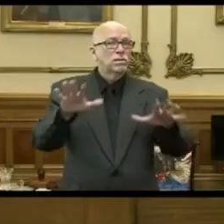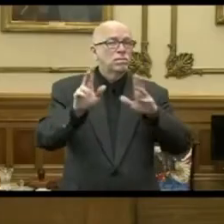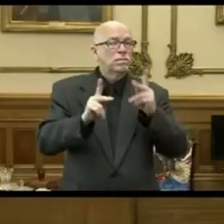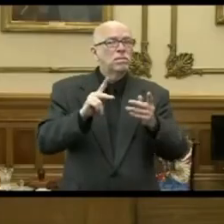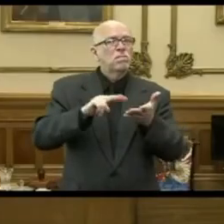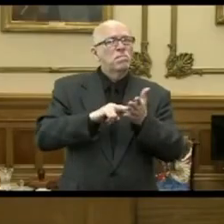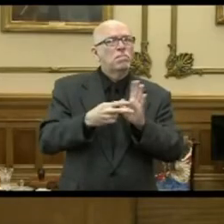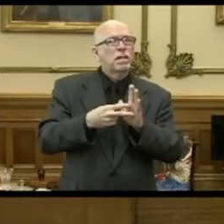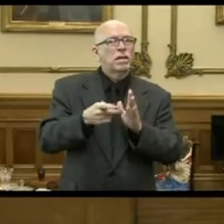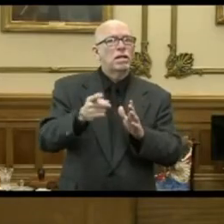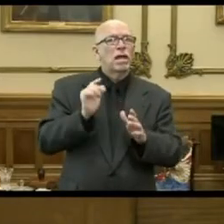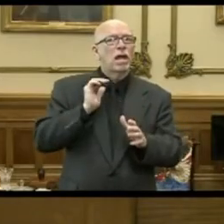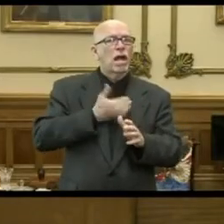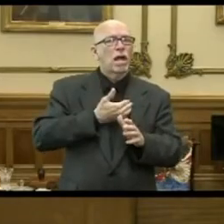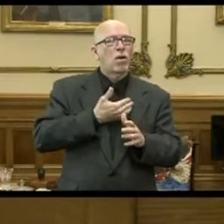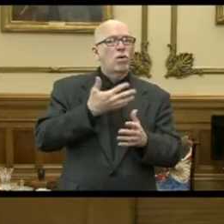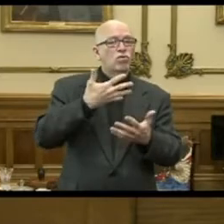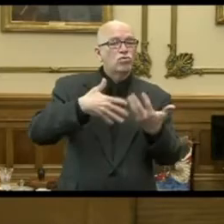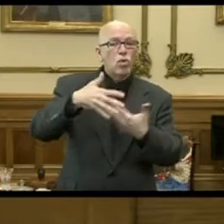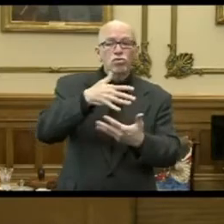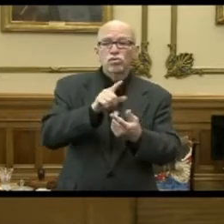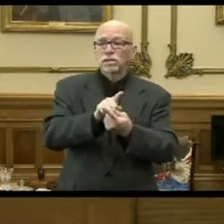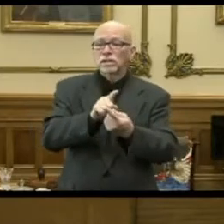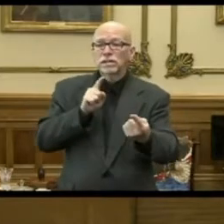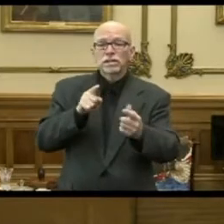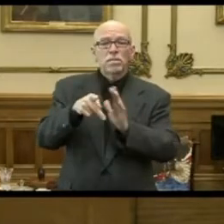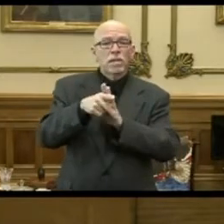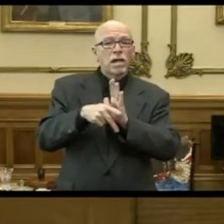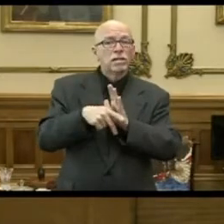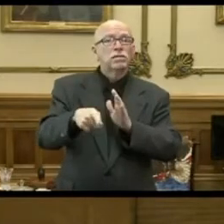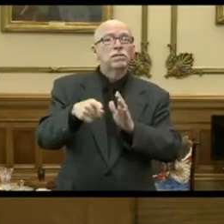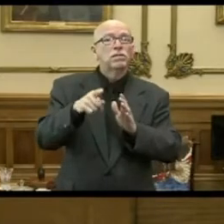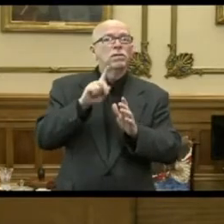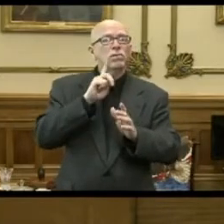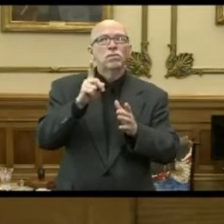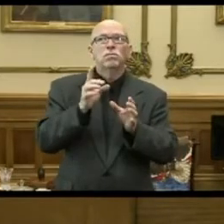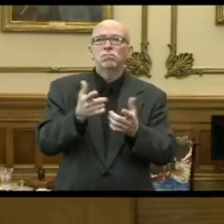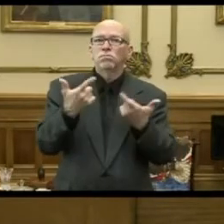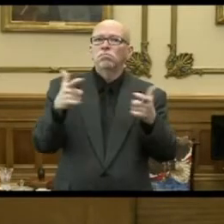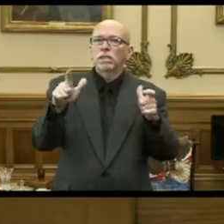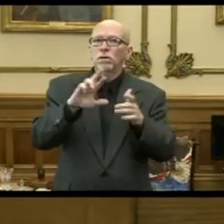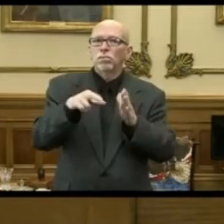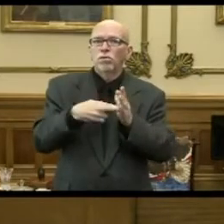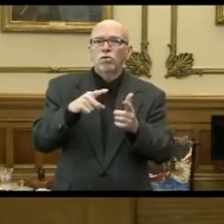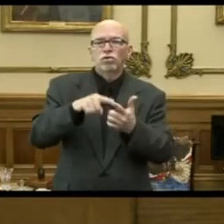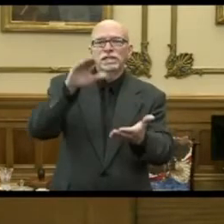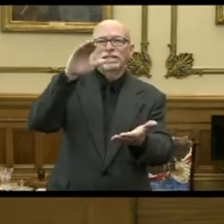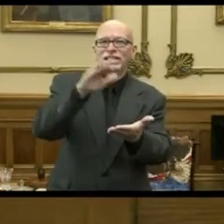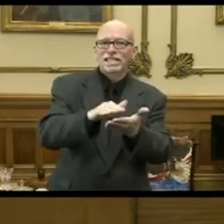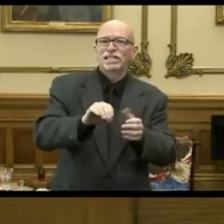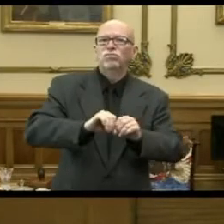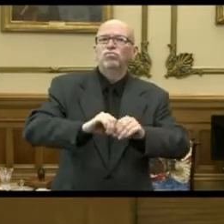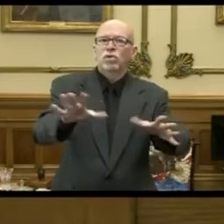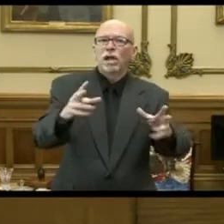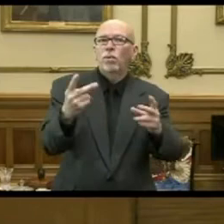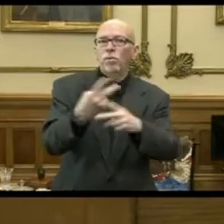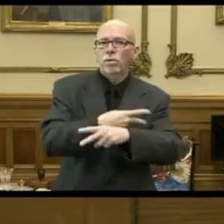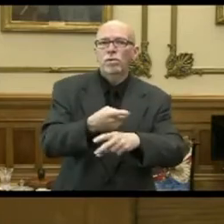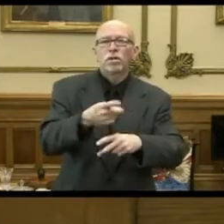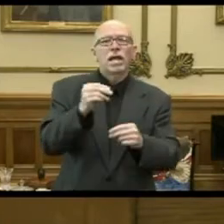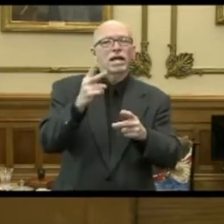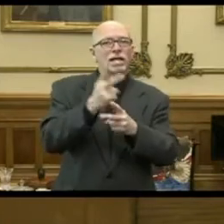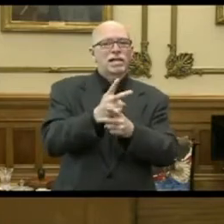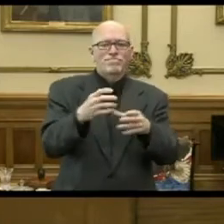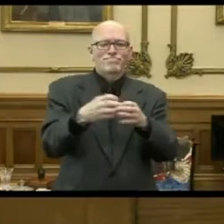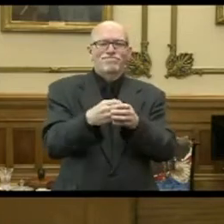Strongly suggests that our social distancing policies played a critical role in curbing the spread of the virus and containing it